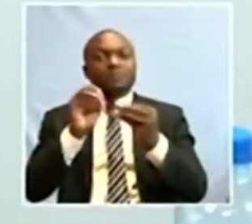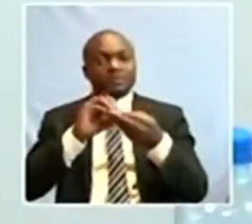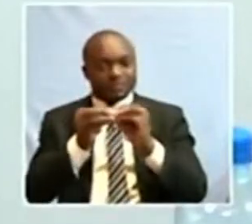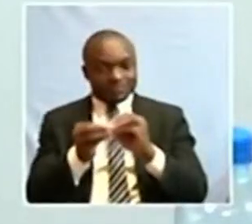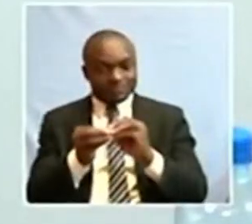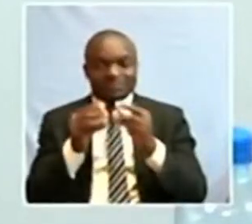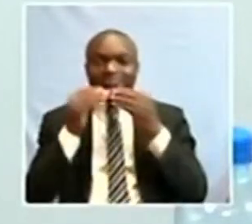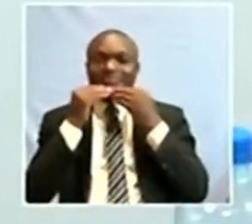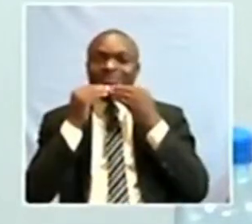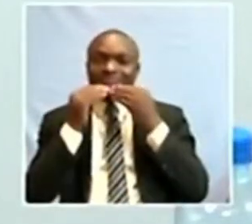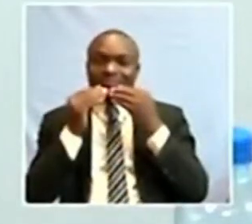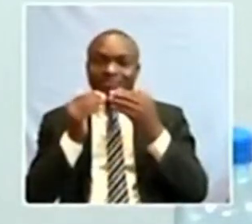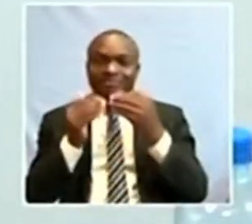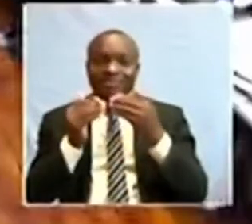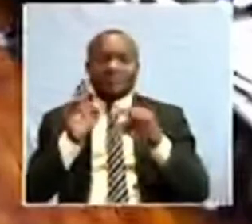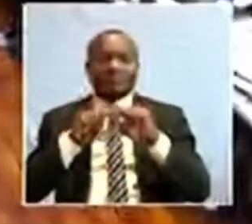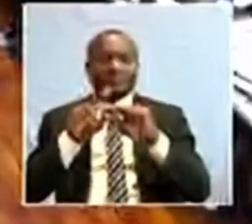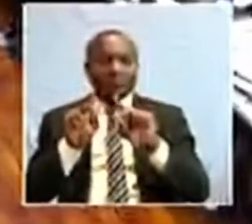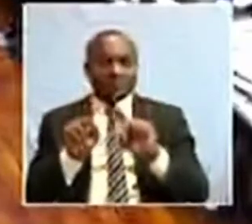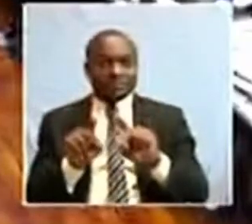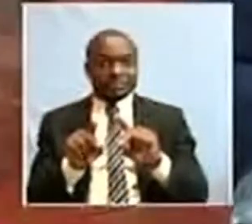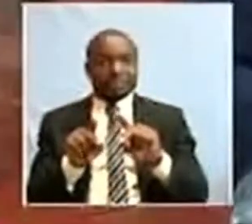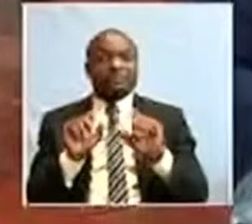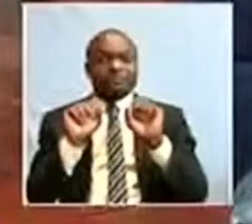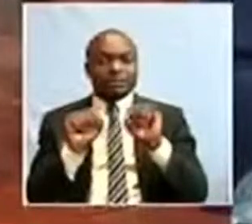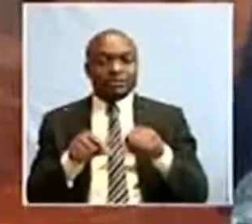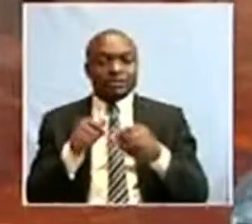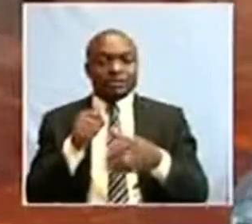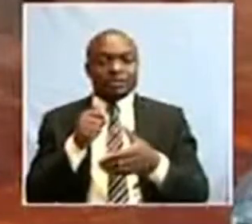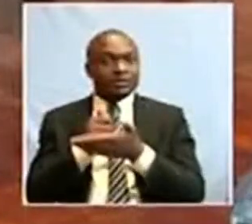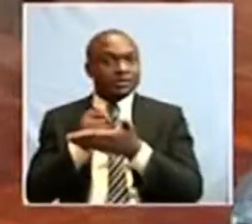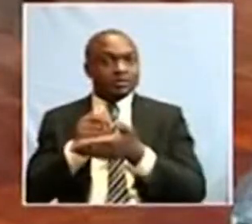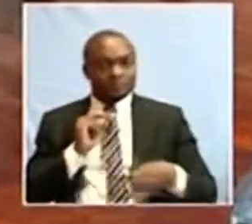Thank you, Chair. I think Director of Finance can now help us.